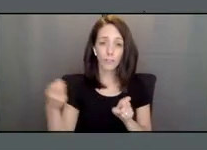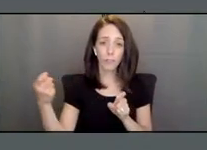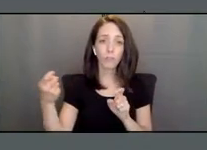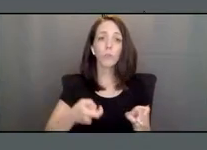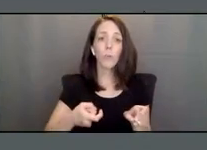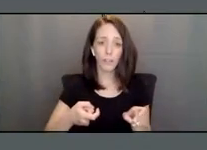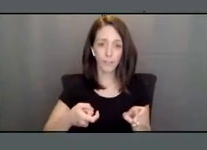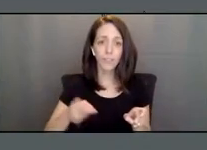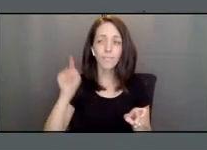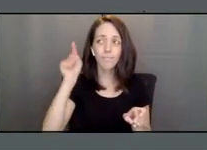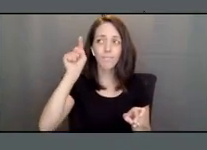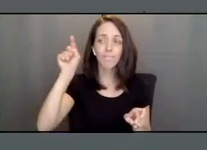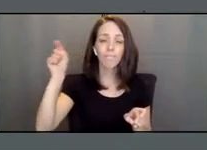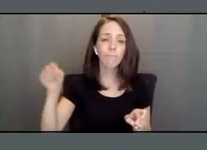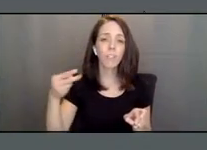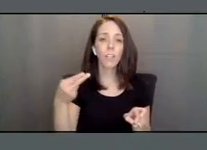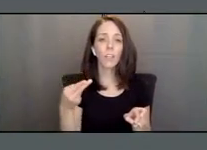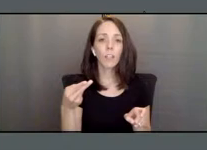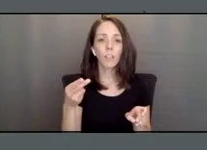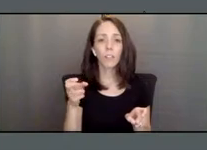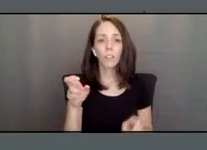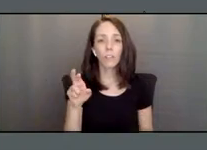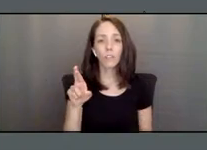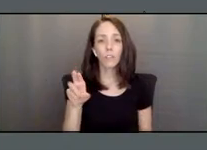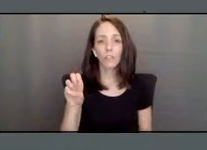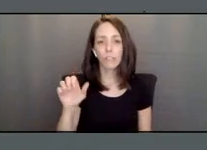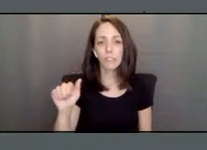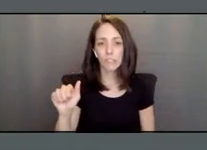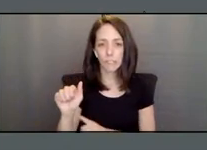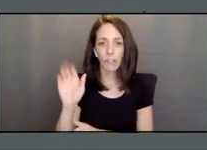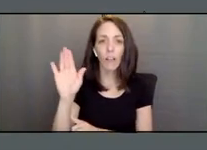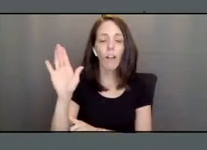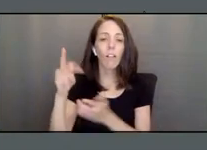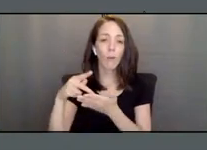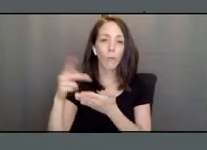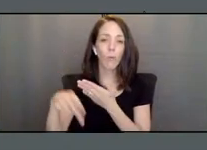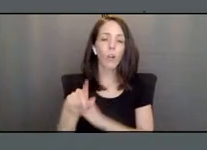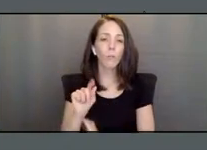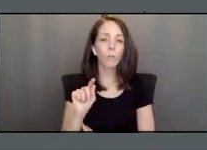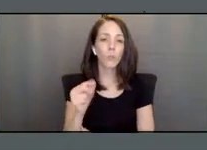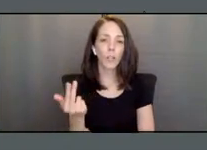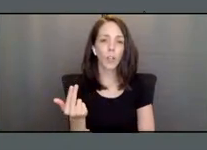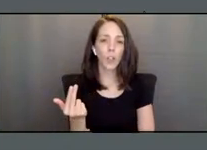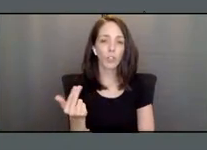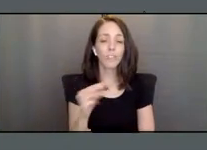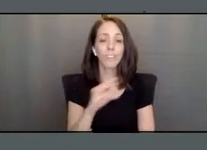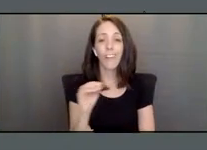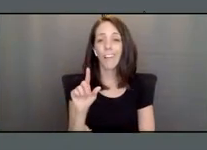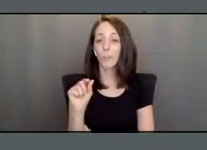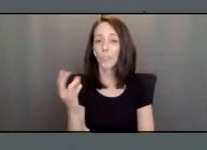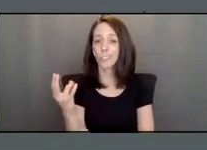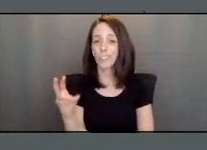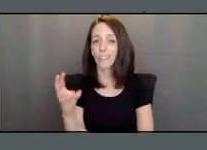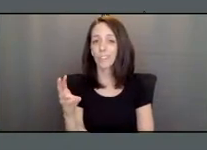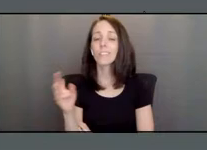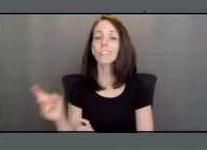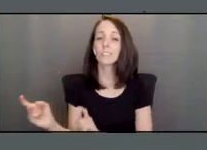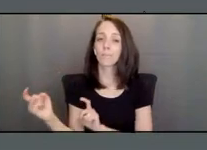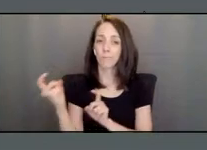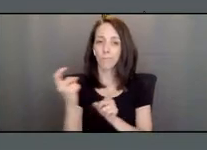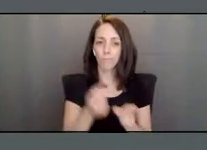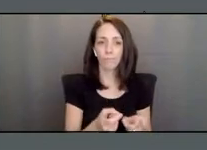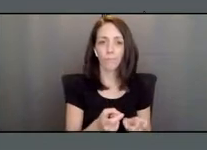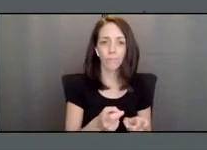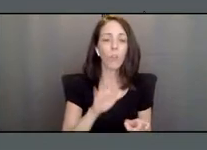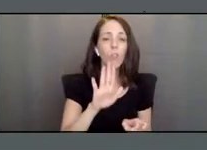or HRSA, their Nursing Workforce Diversity Program in 2013 and 2017. These grants were designed